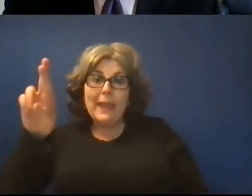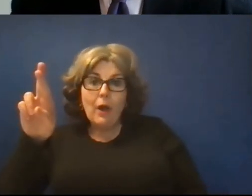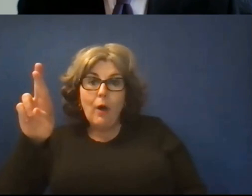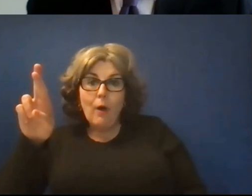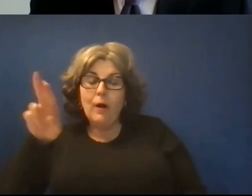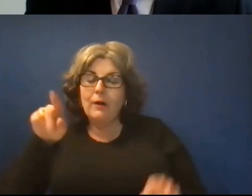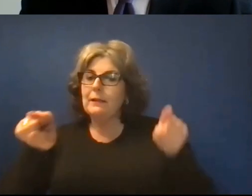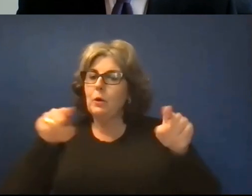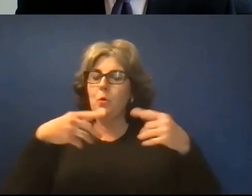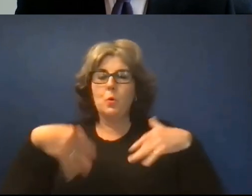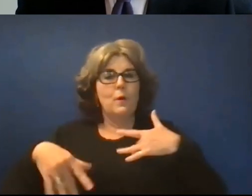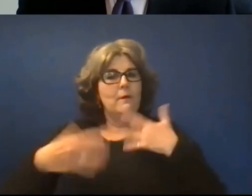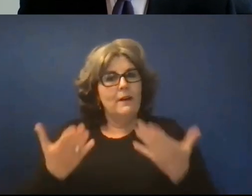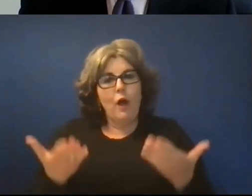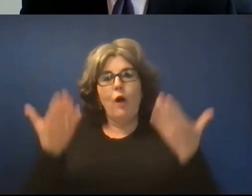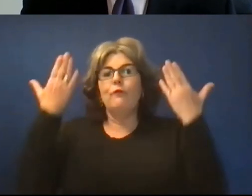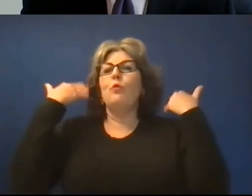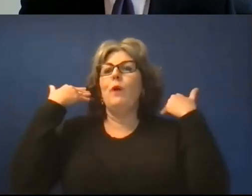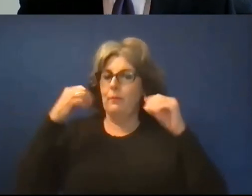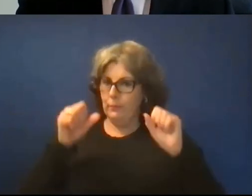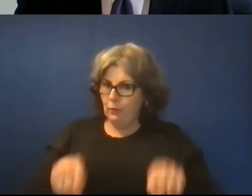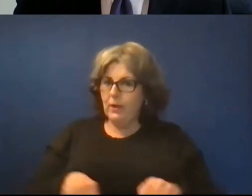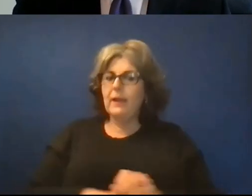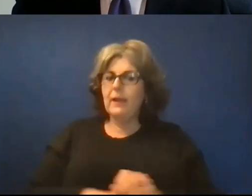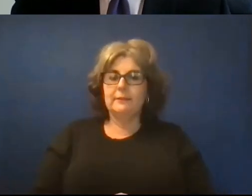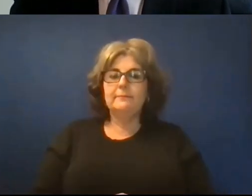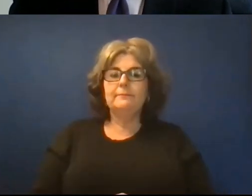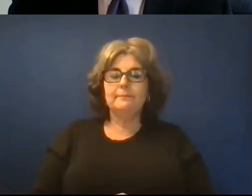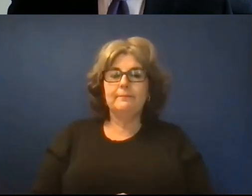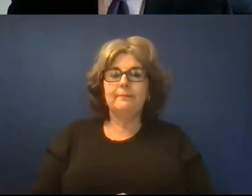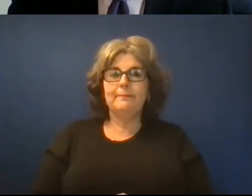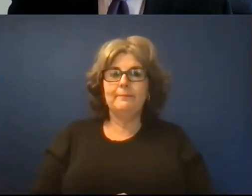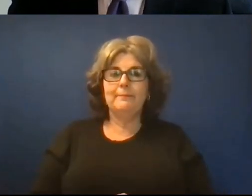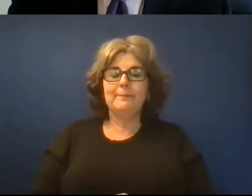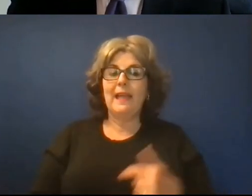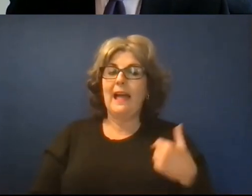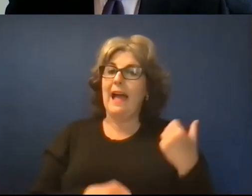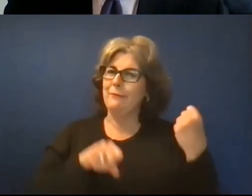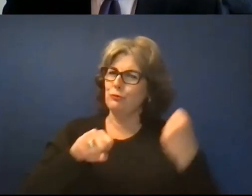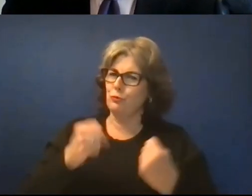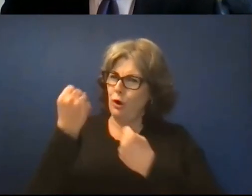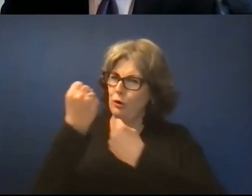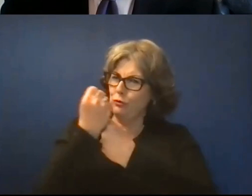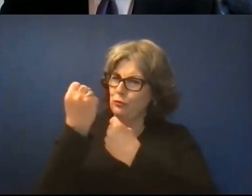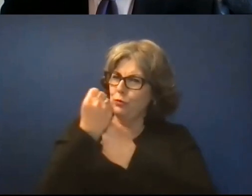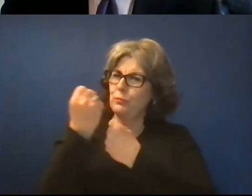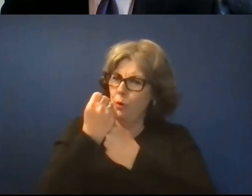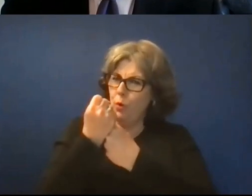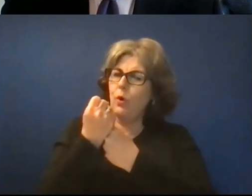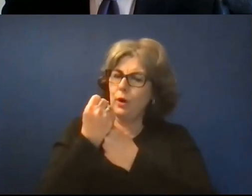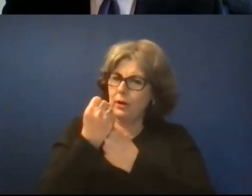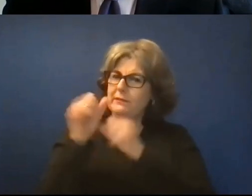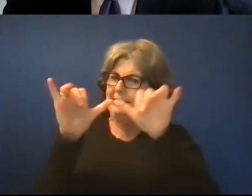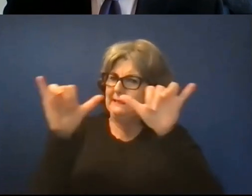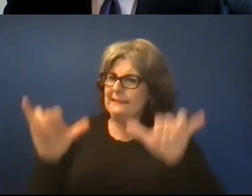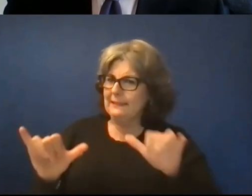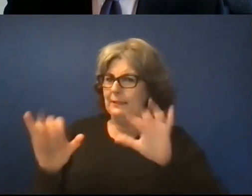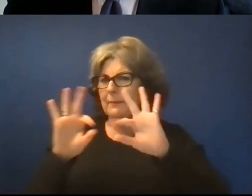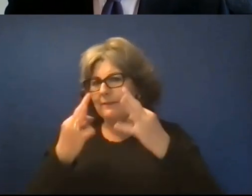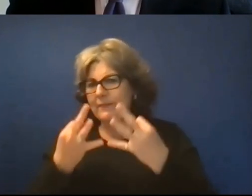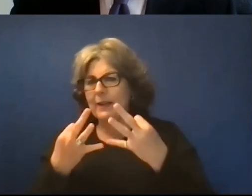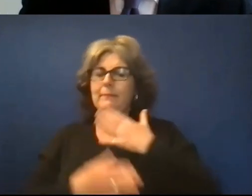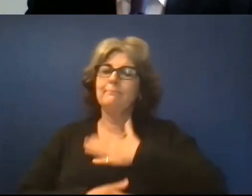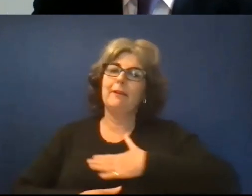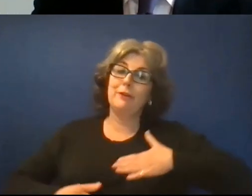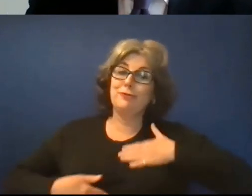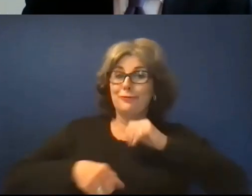it can be overwhelming. I have a strong support system and I really enjoy what